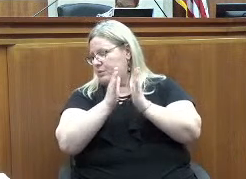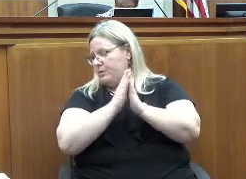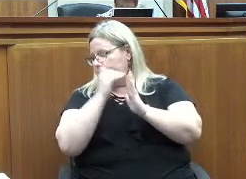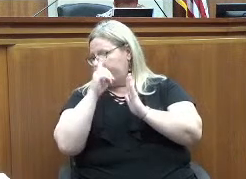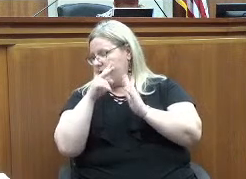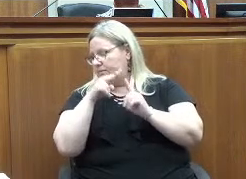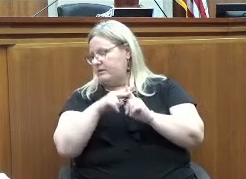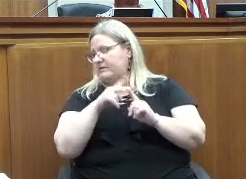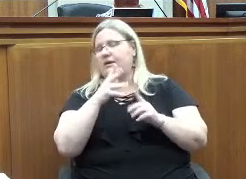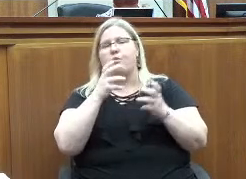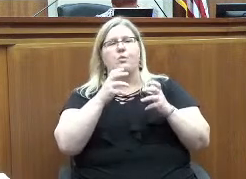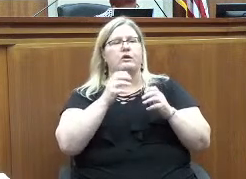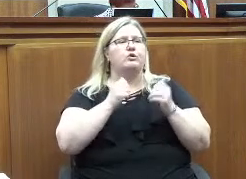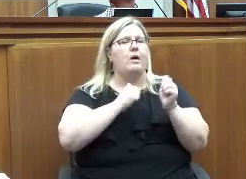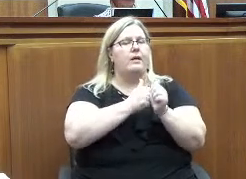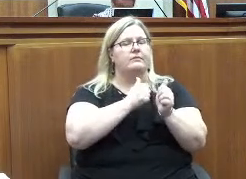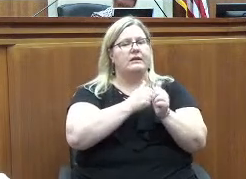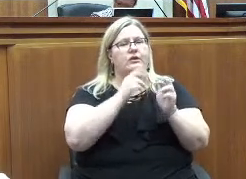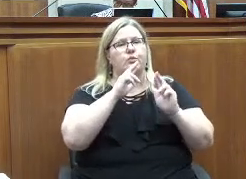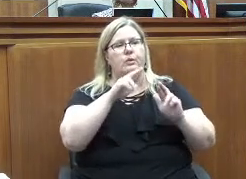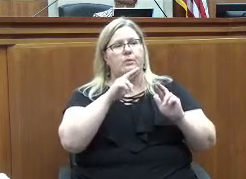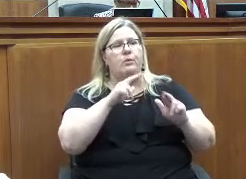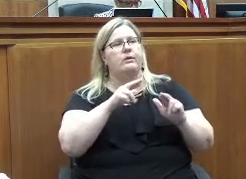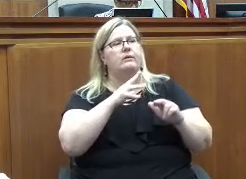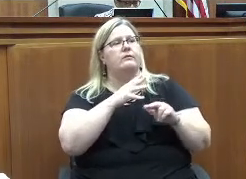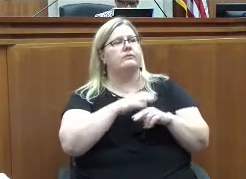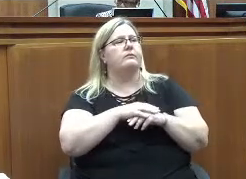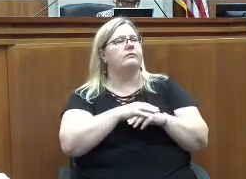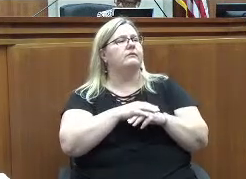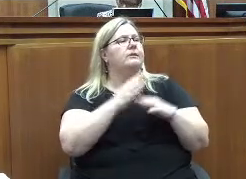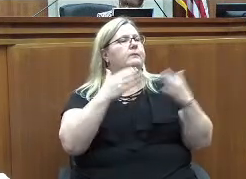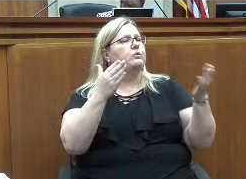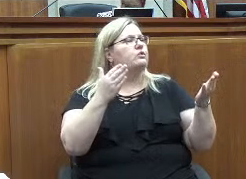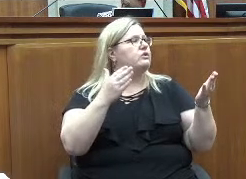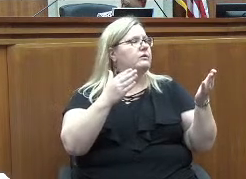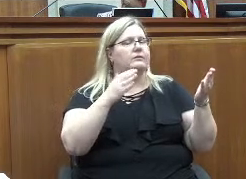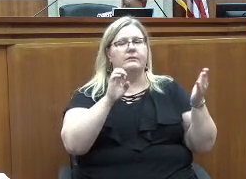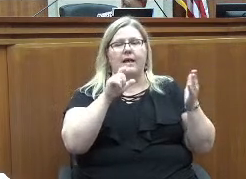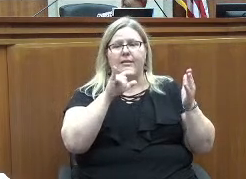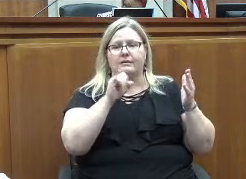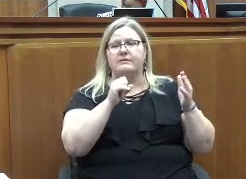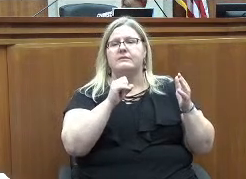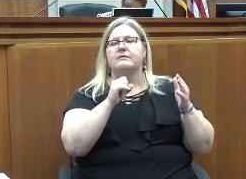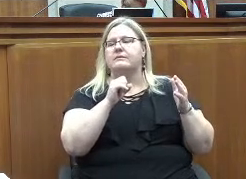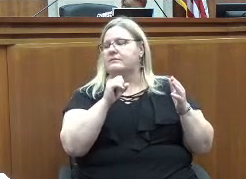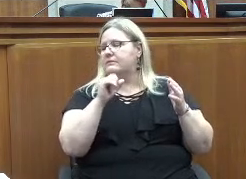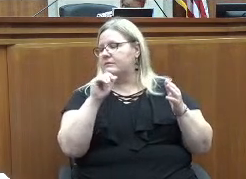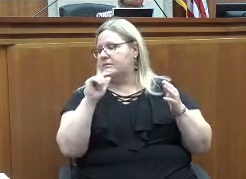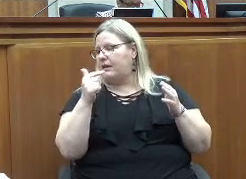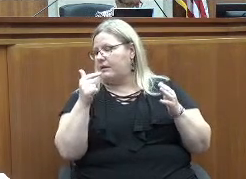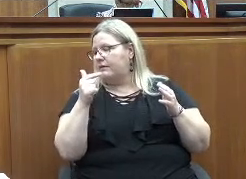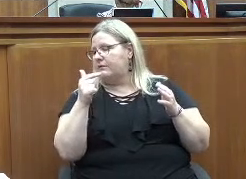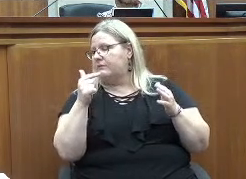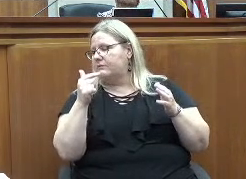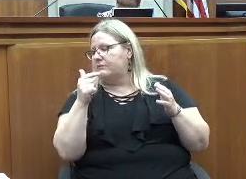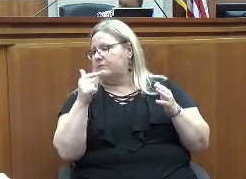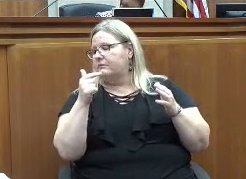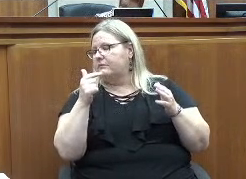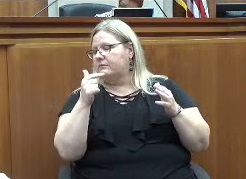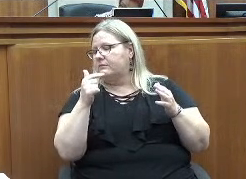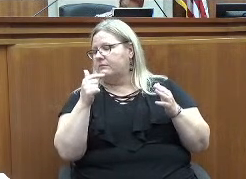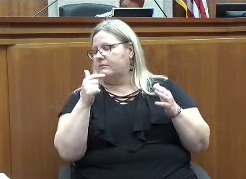been distributed. Can I get a motion? Ms. Ellis, Mr. Miller, Superintendent? Yes, sir, thank